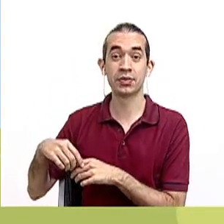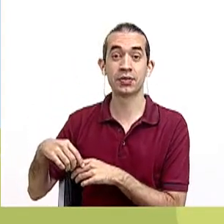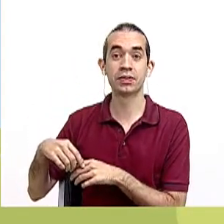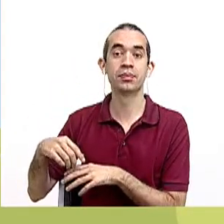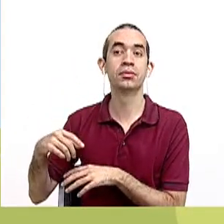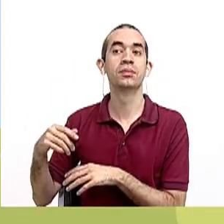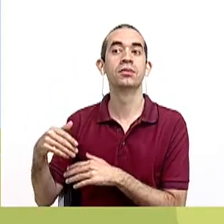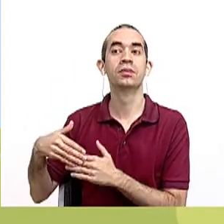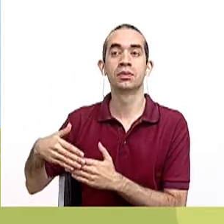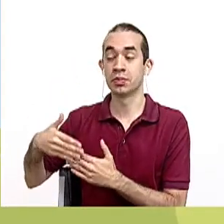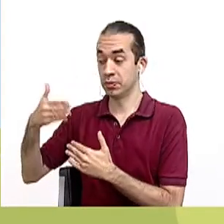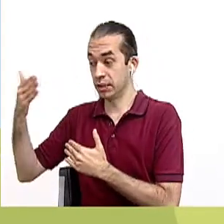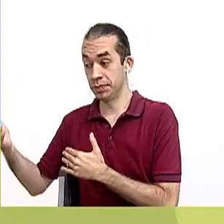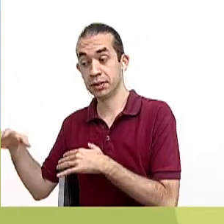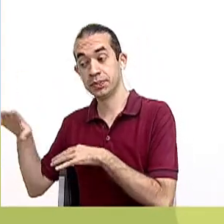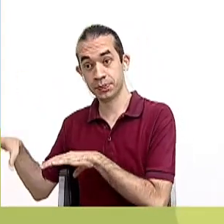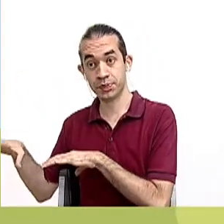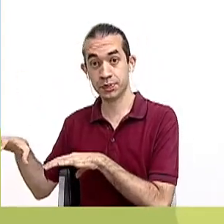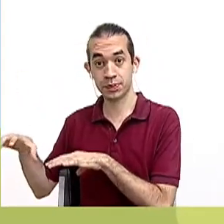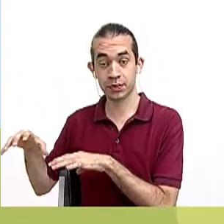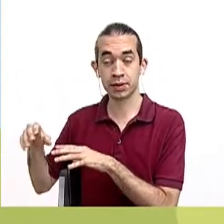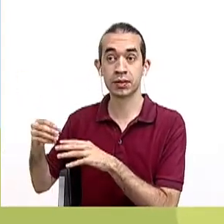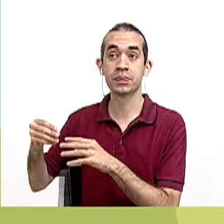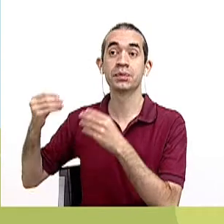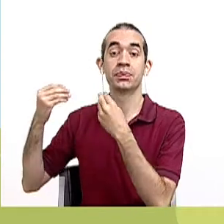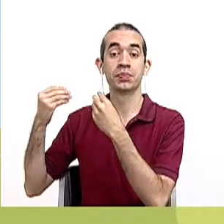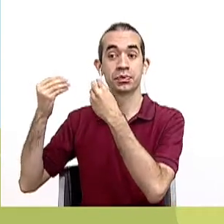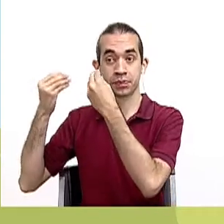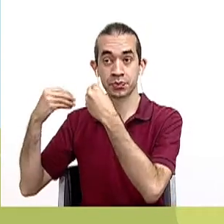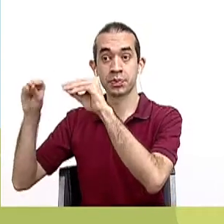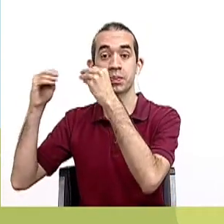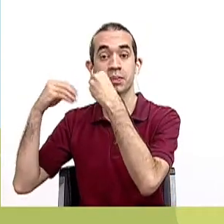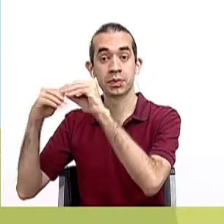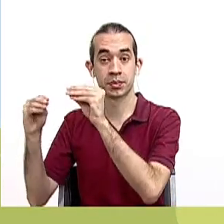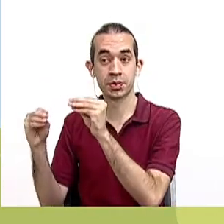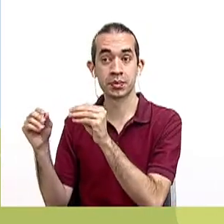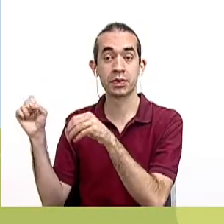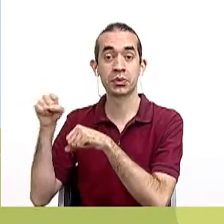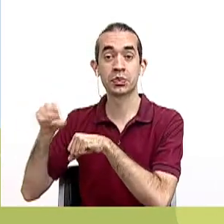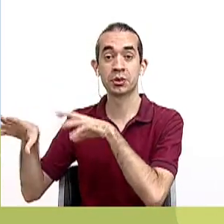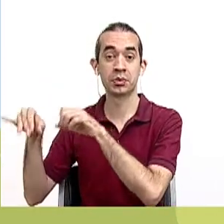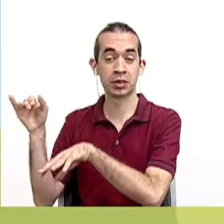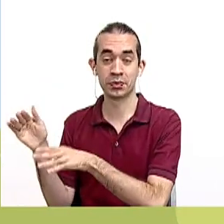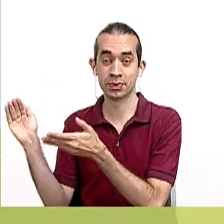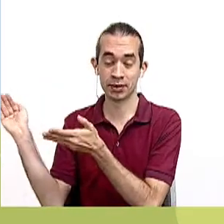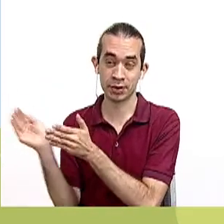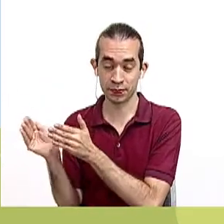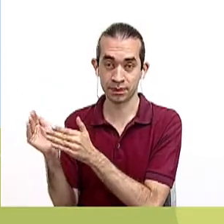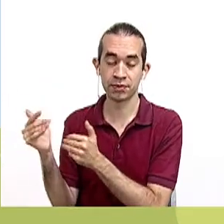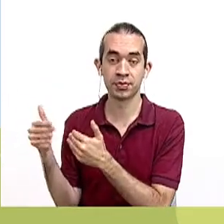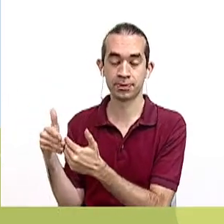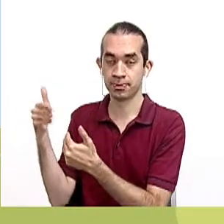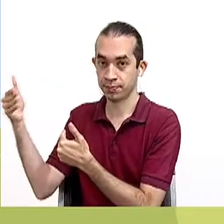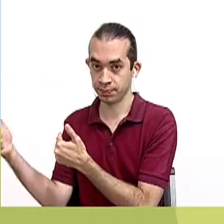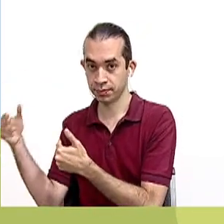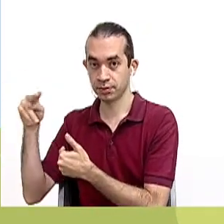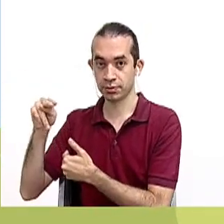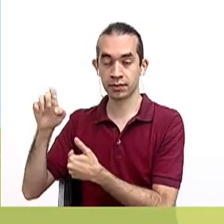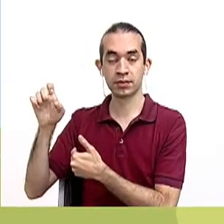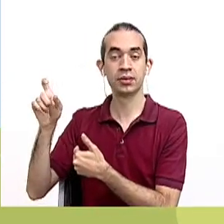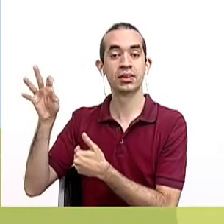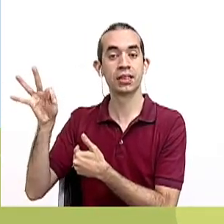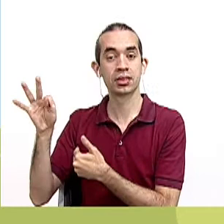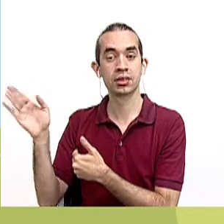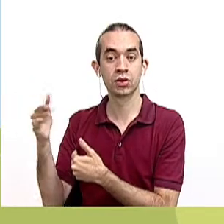is next to the convenience store, okay? So it is next to the convenience